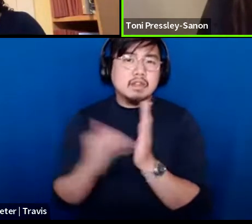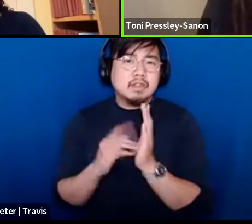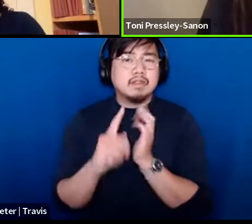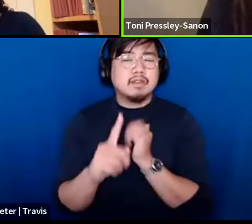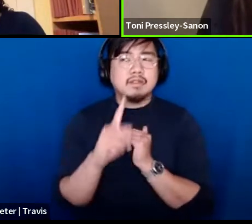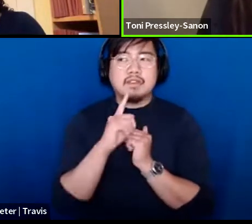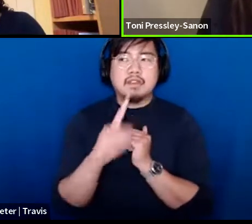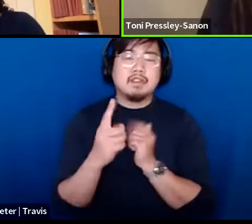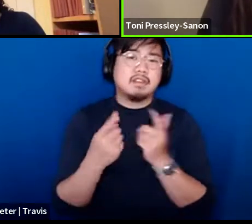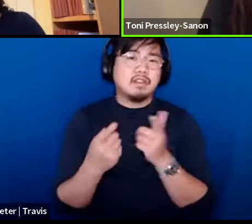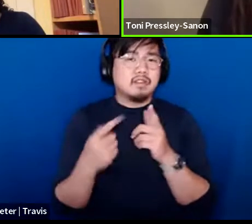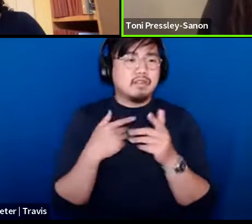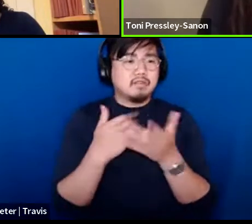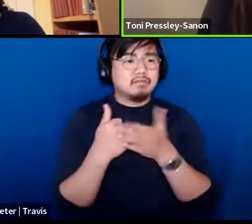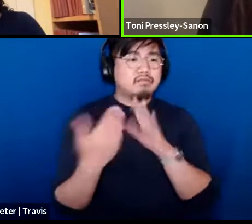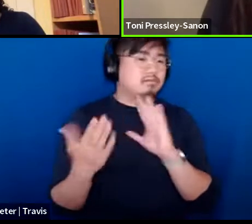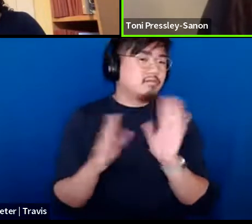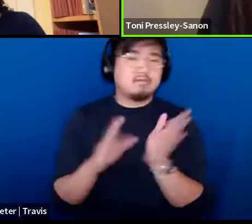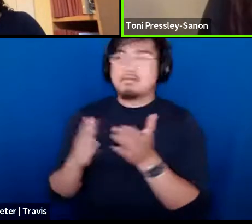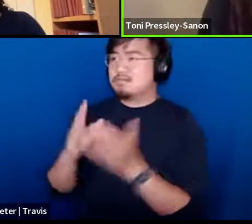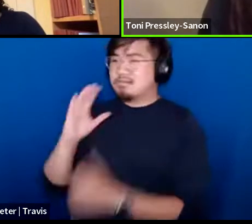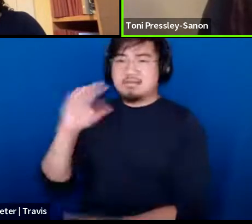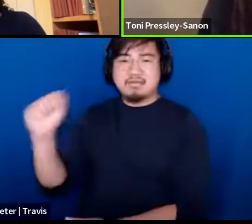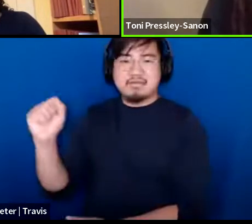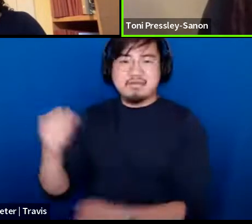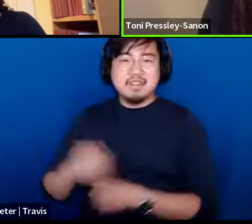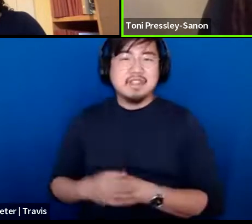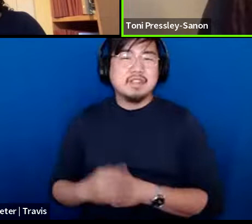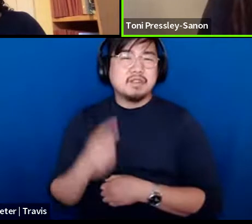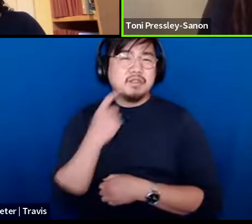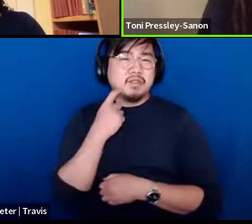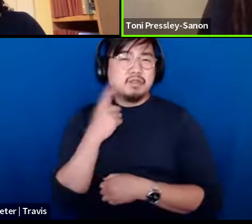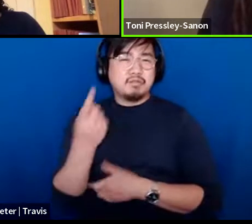and there's another little book that just came out.